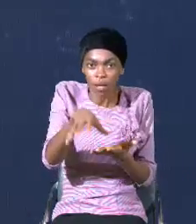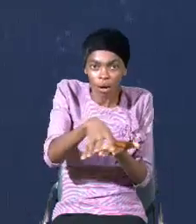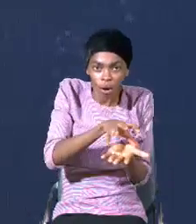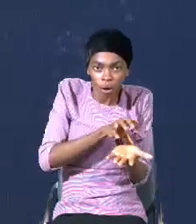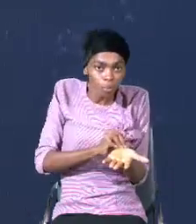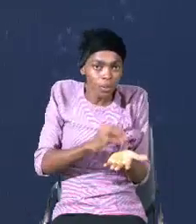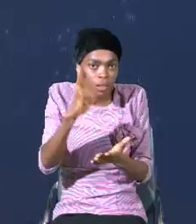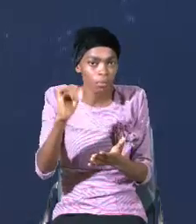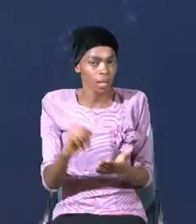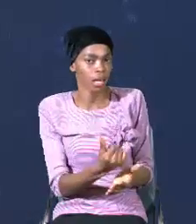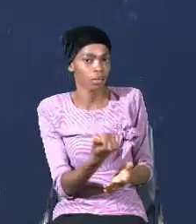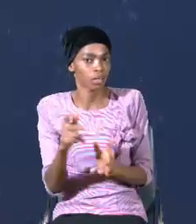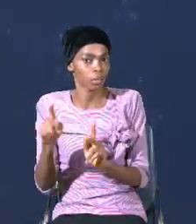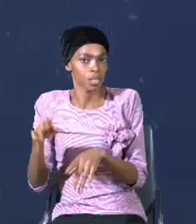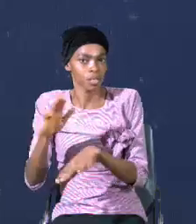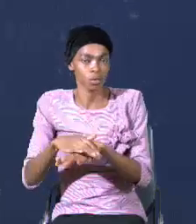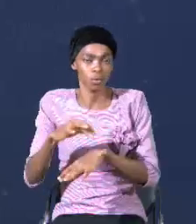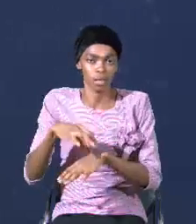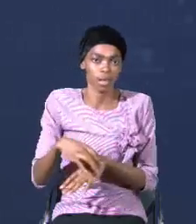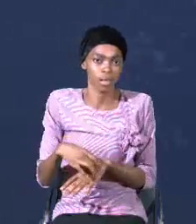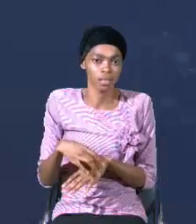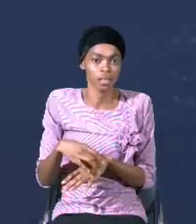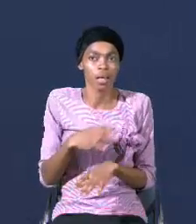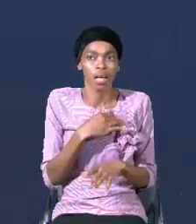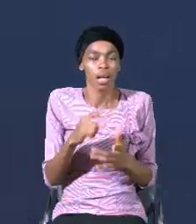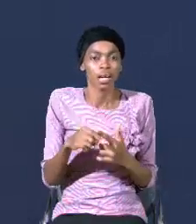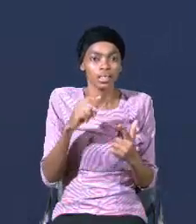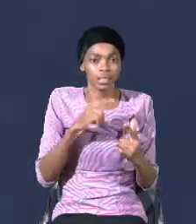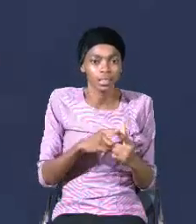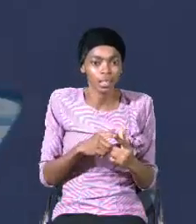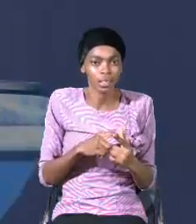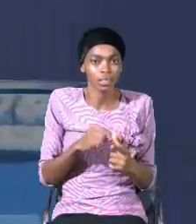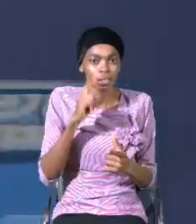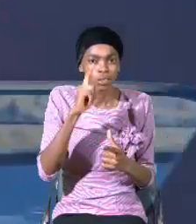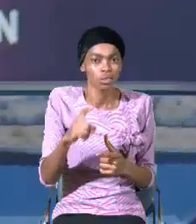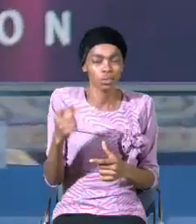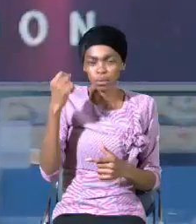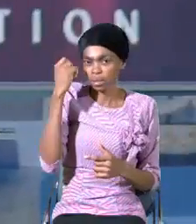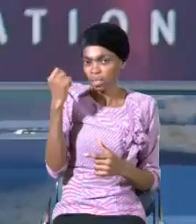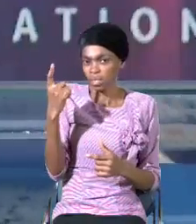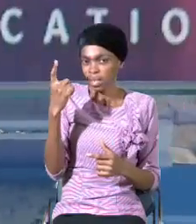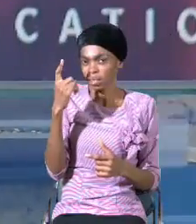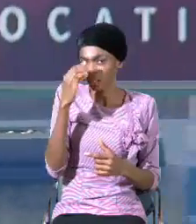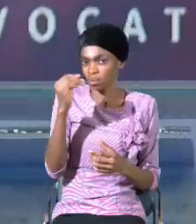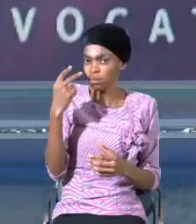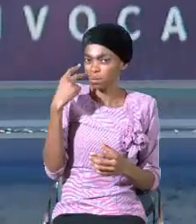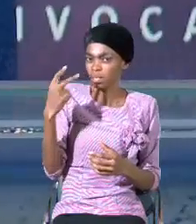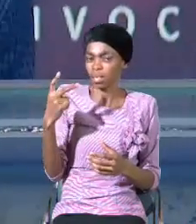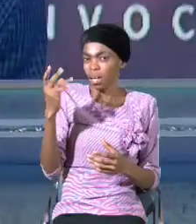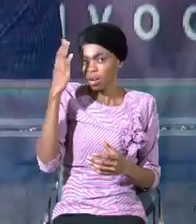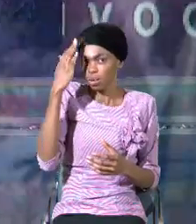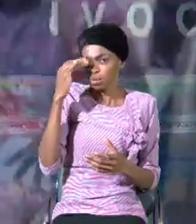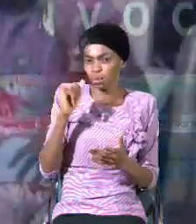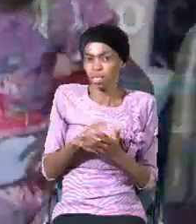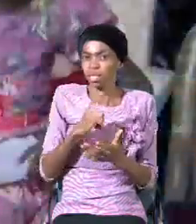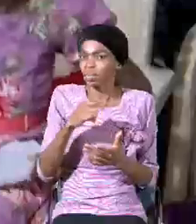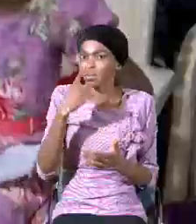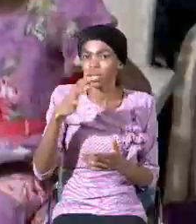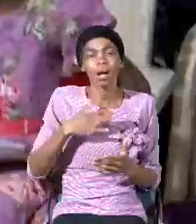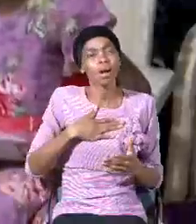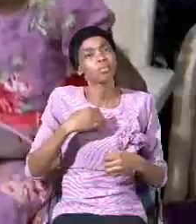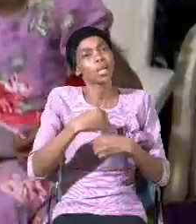another person on earth. And then you discover that. And then you said, my Maker,